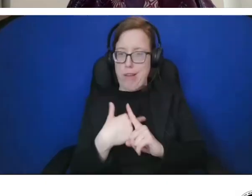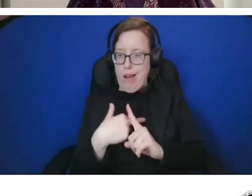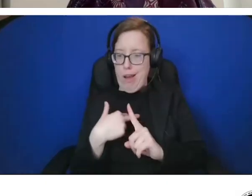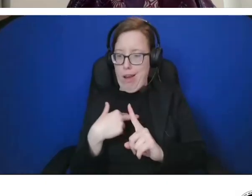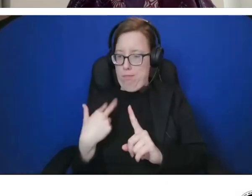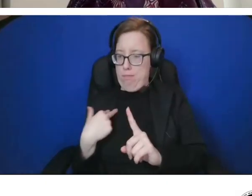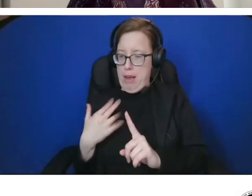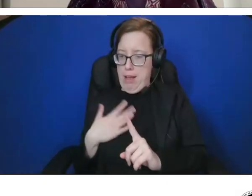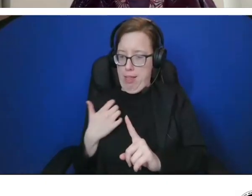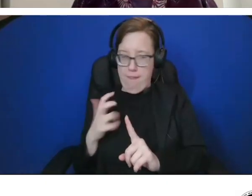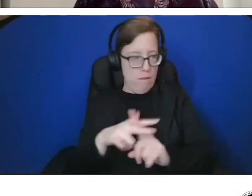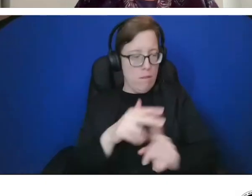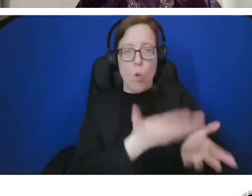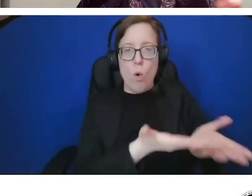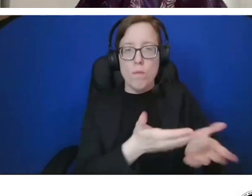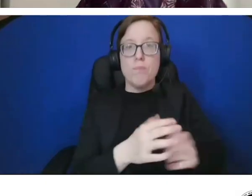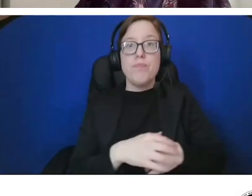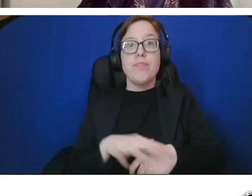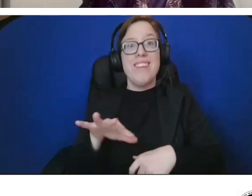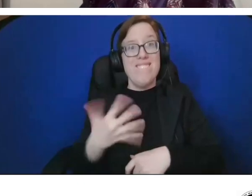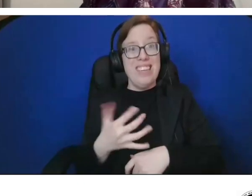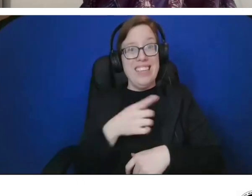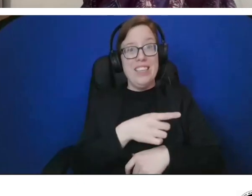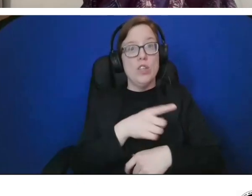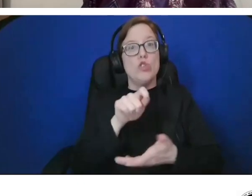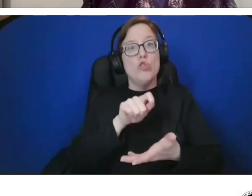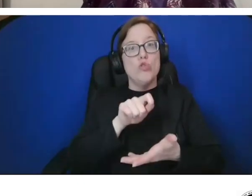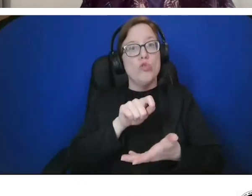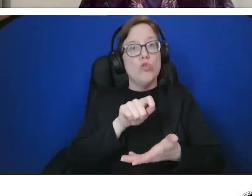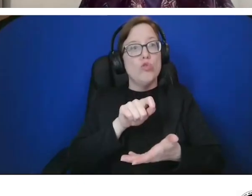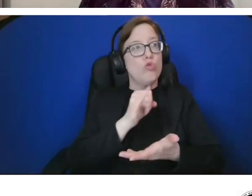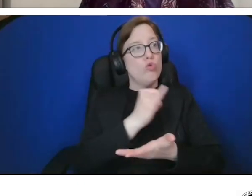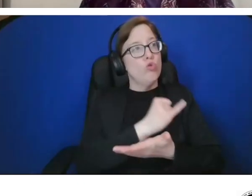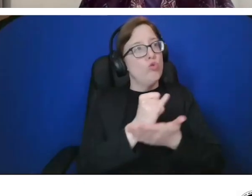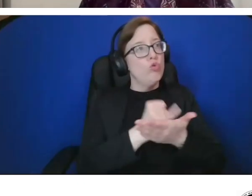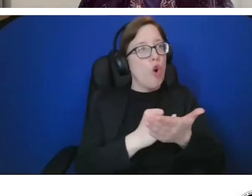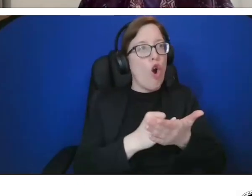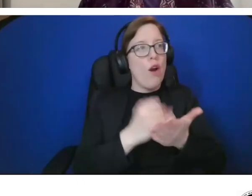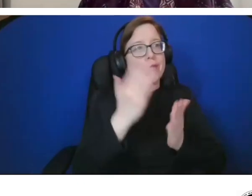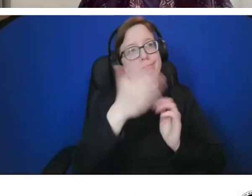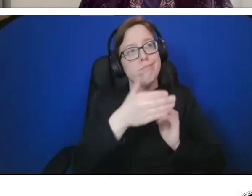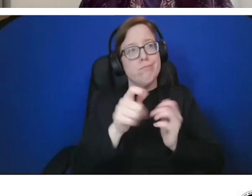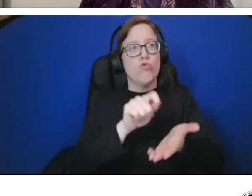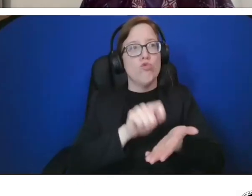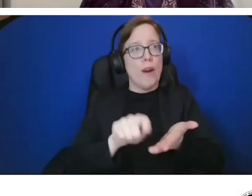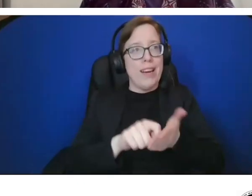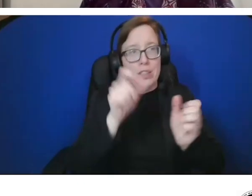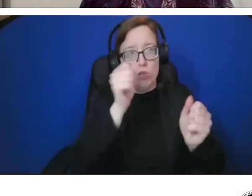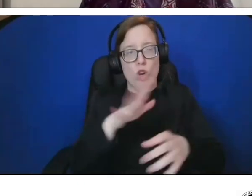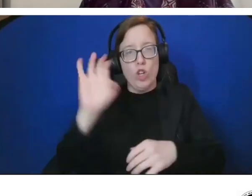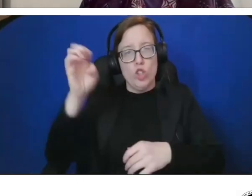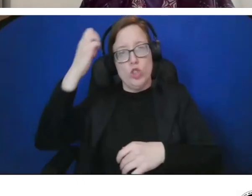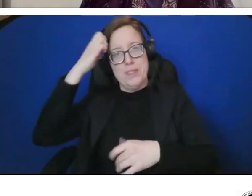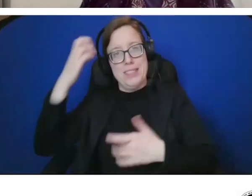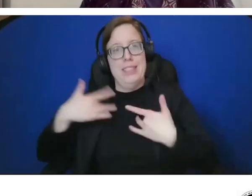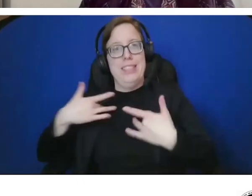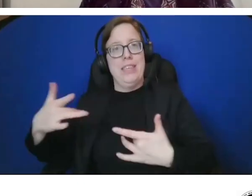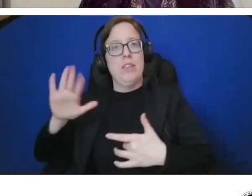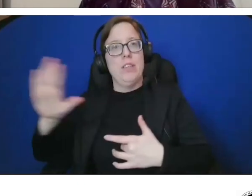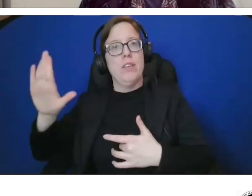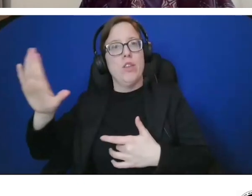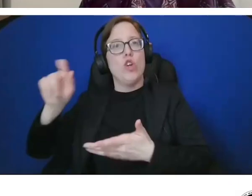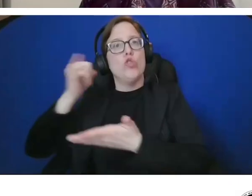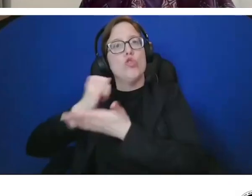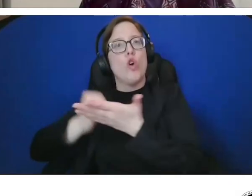vocabulary. The fifth was drawing and writing strategies, and that one kind of surprised me because the Europeans do a lot more with